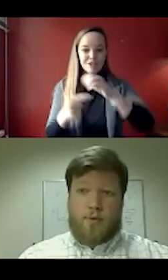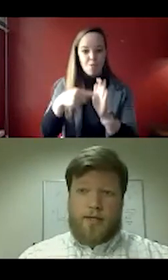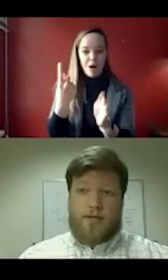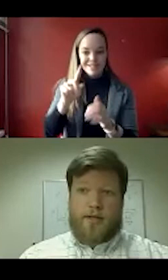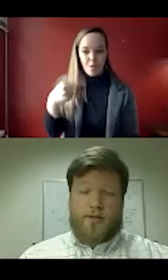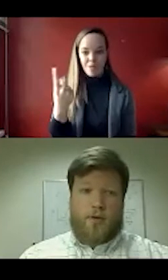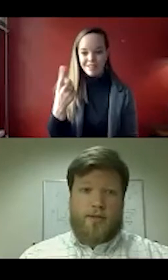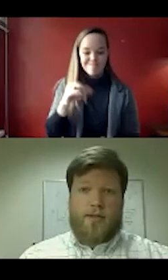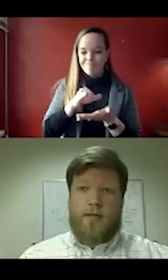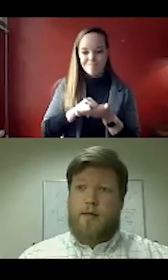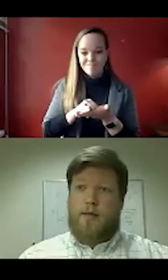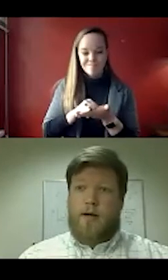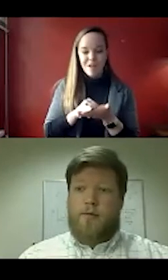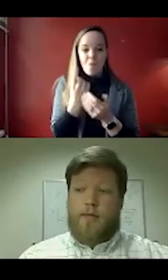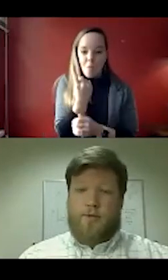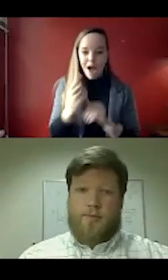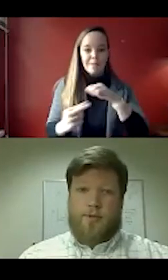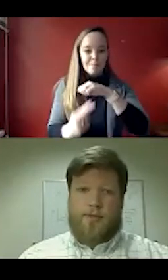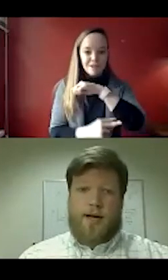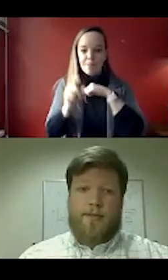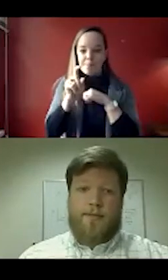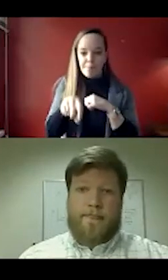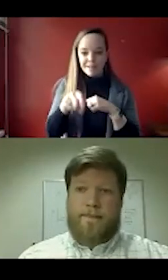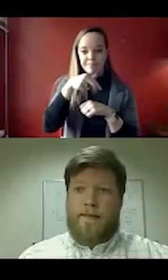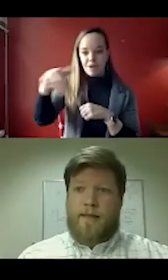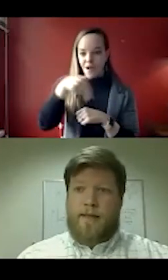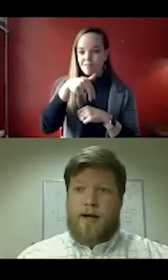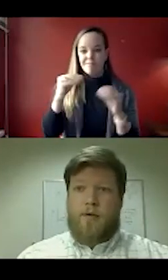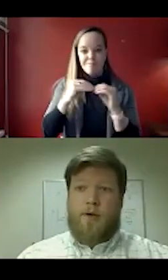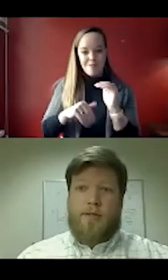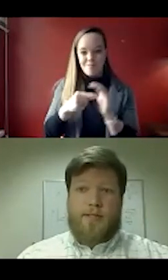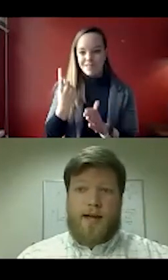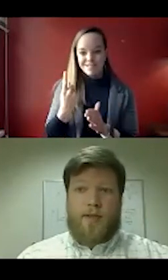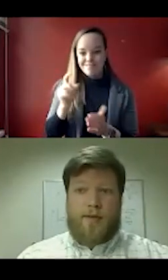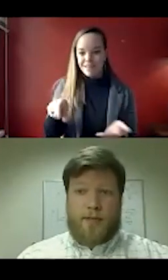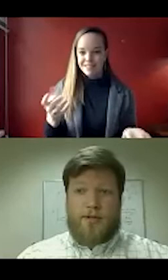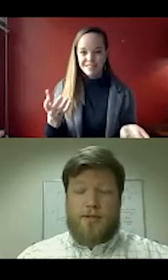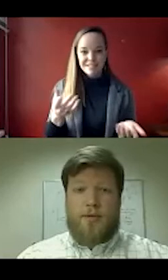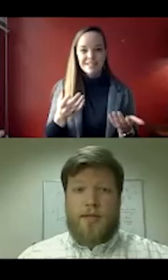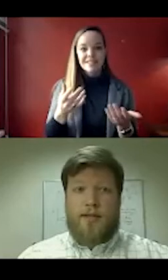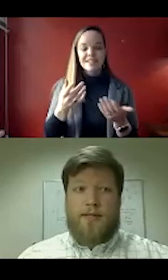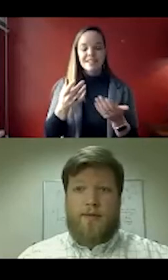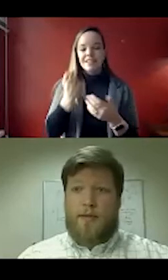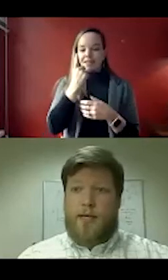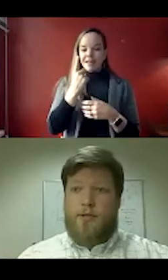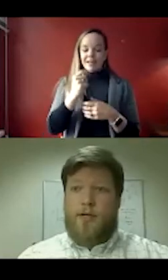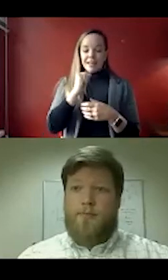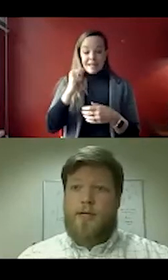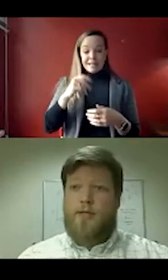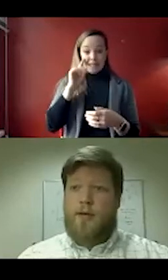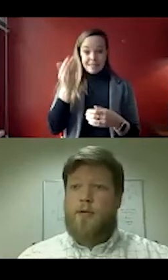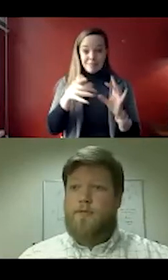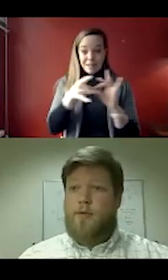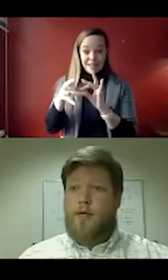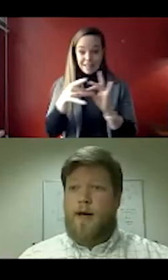one bridge that gets crossed multiple times. While this doesn't have a lot of application to suicide, it does have application to